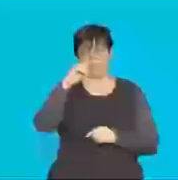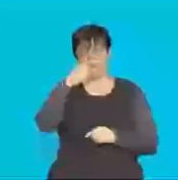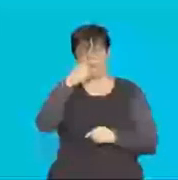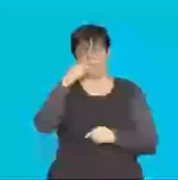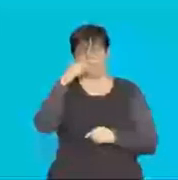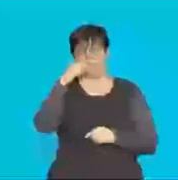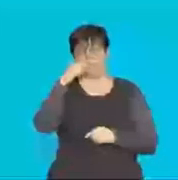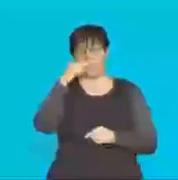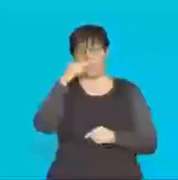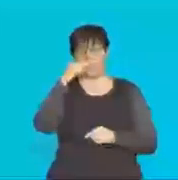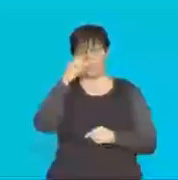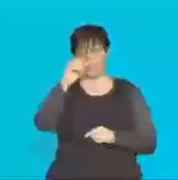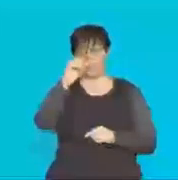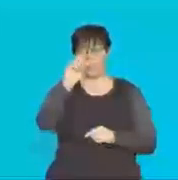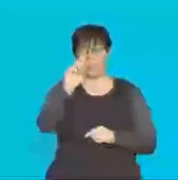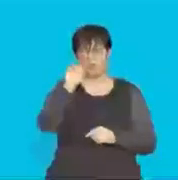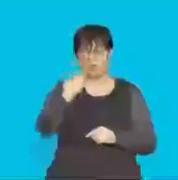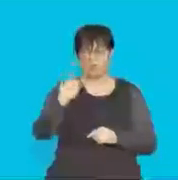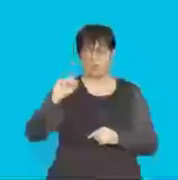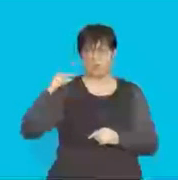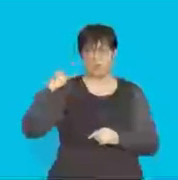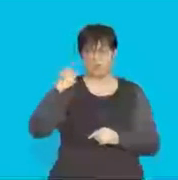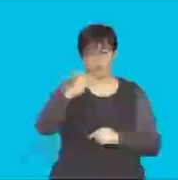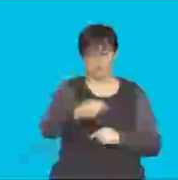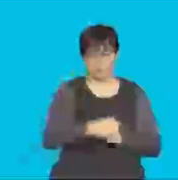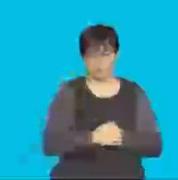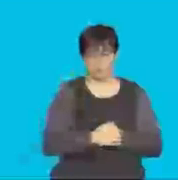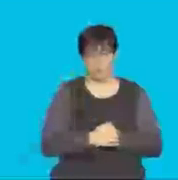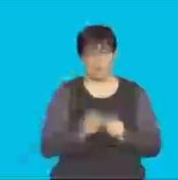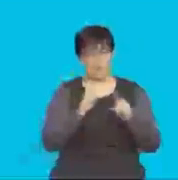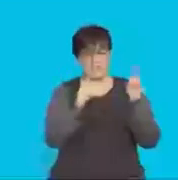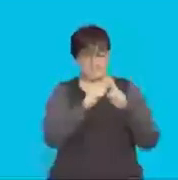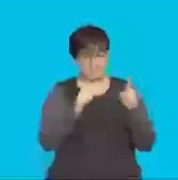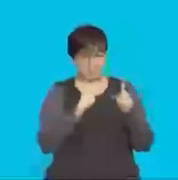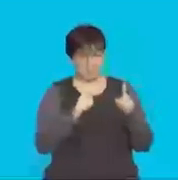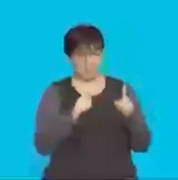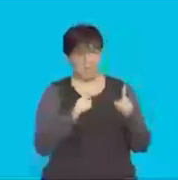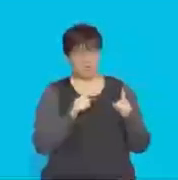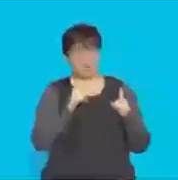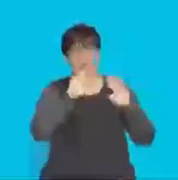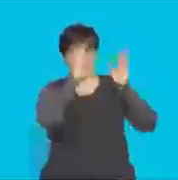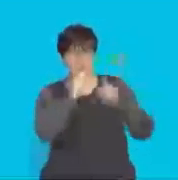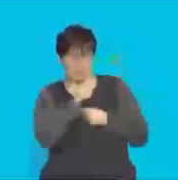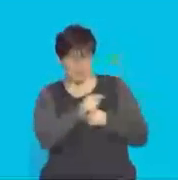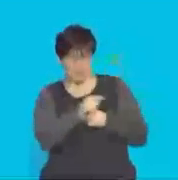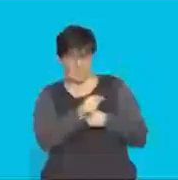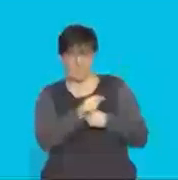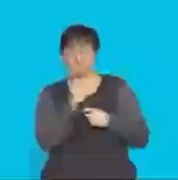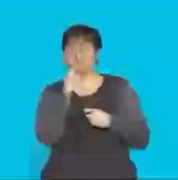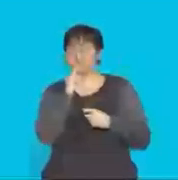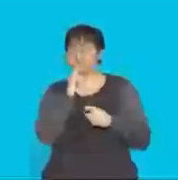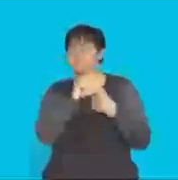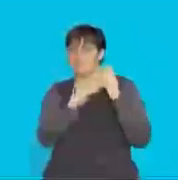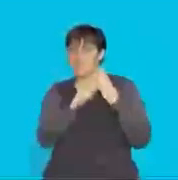it's a lot that we need to take in, but we've got to read every aspect of that. So different forms of a gene located at the